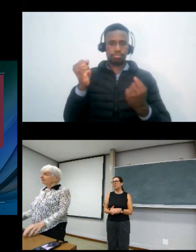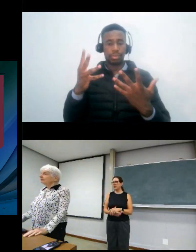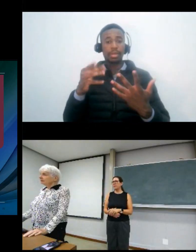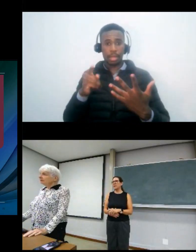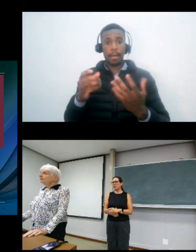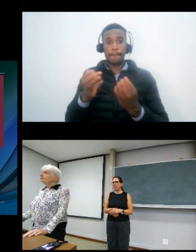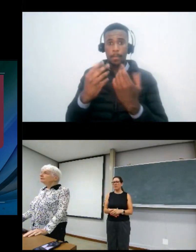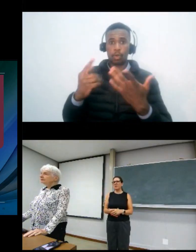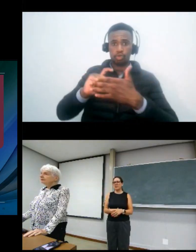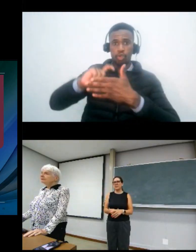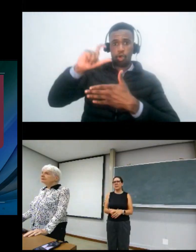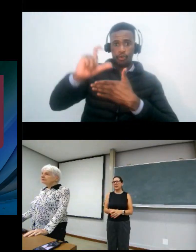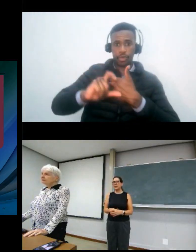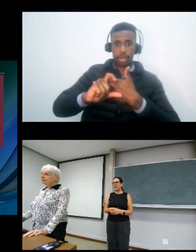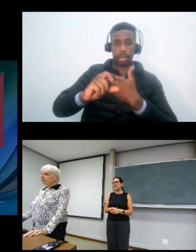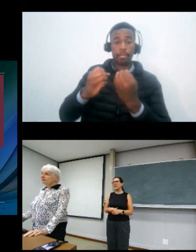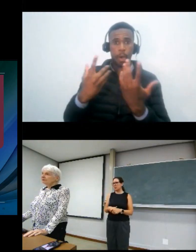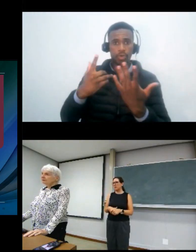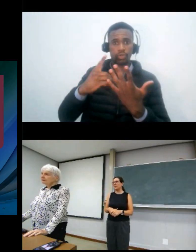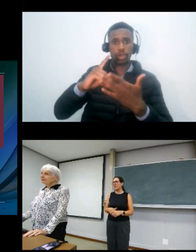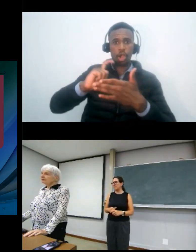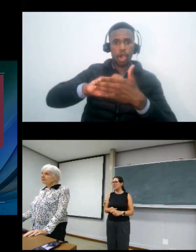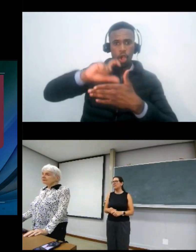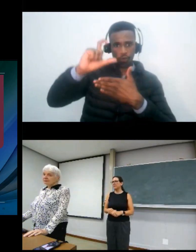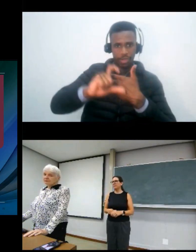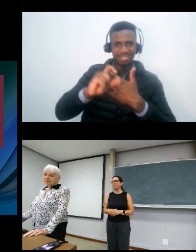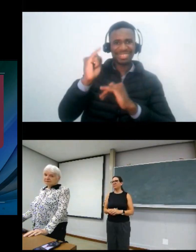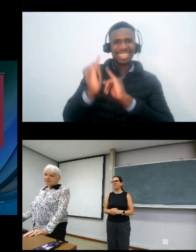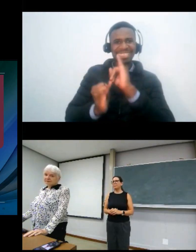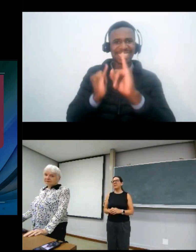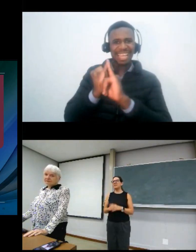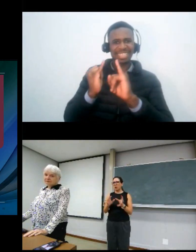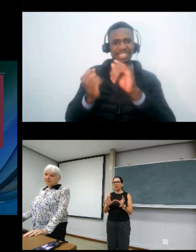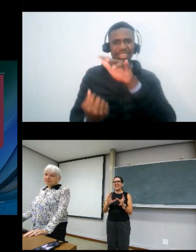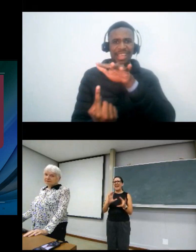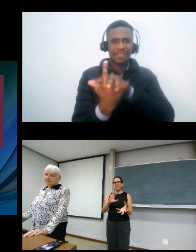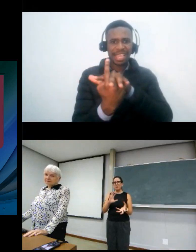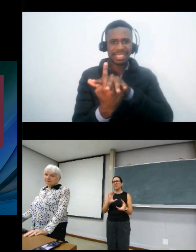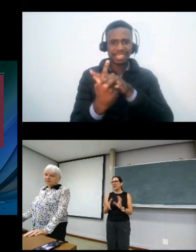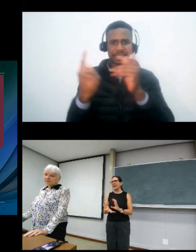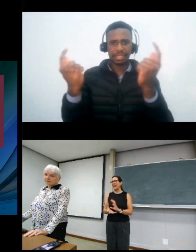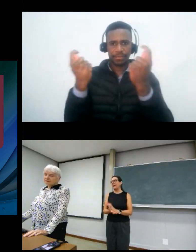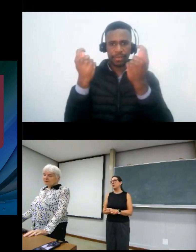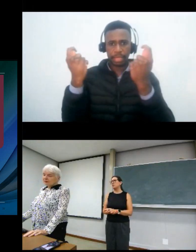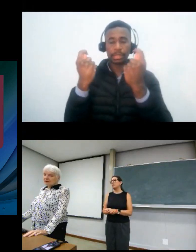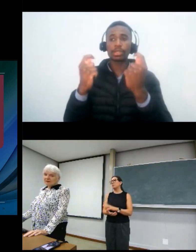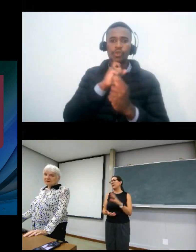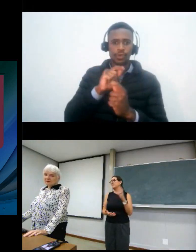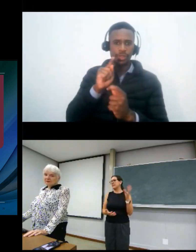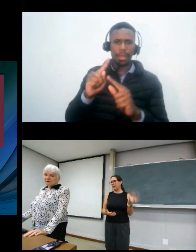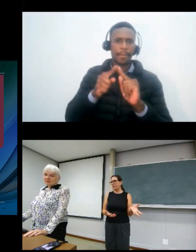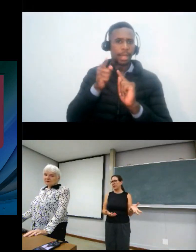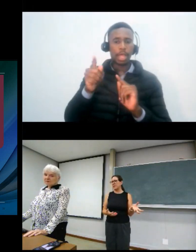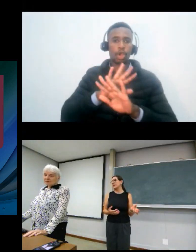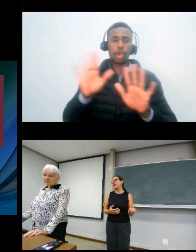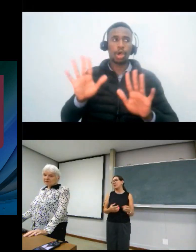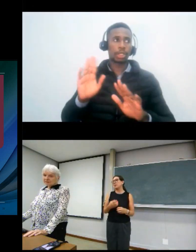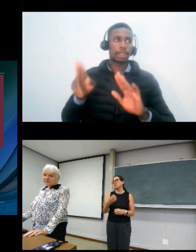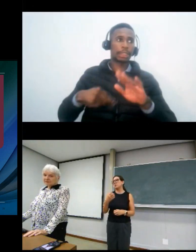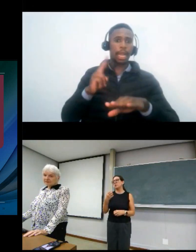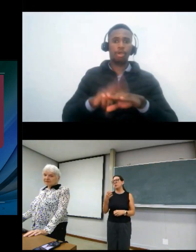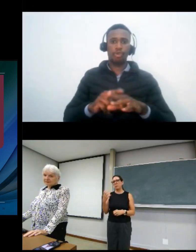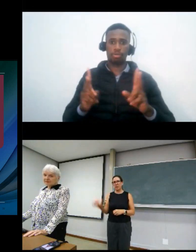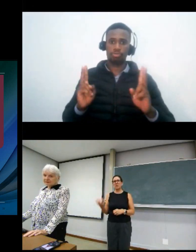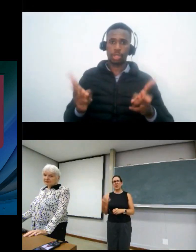Yes, so it's used very much at conferences and international events. But it's not a natural sign language in the way that South African